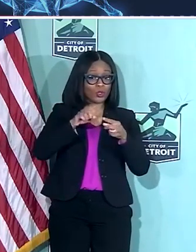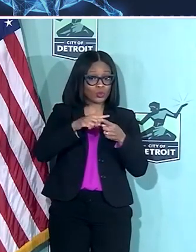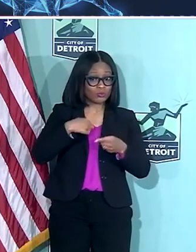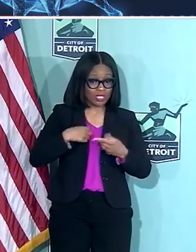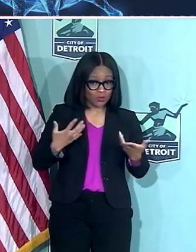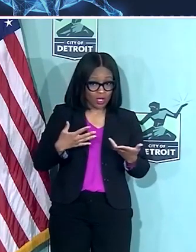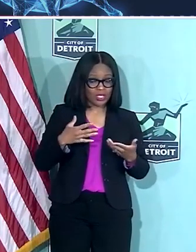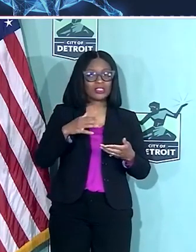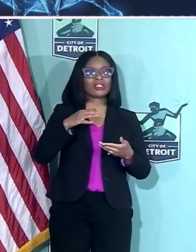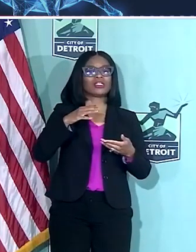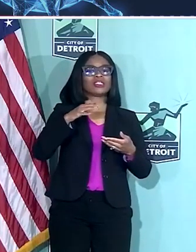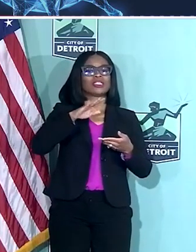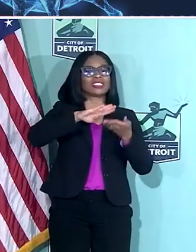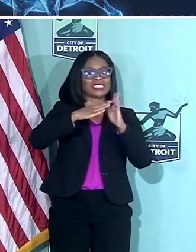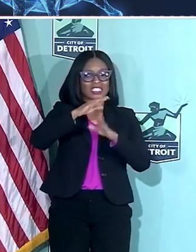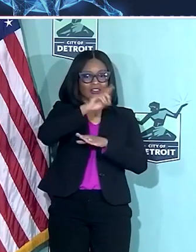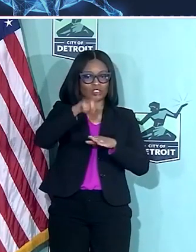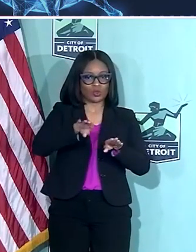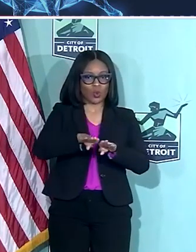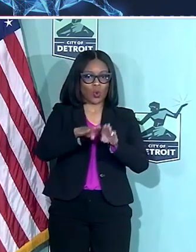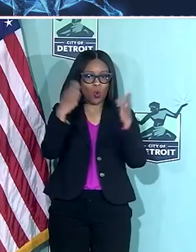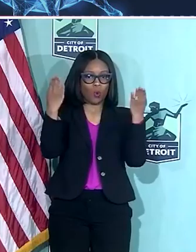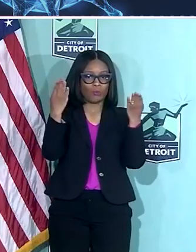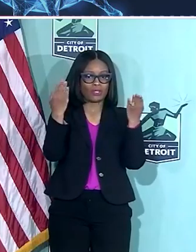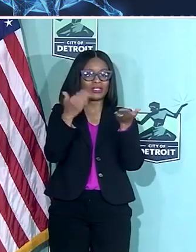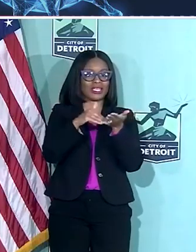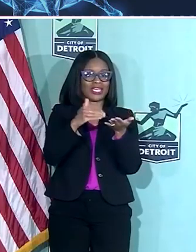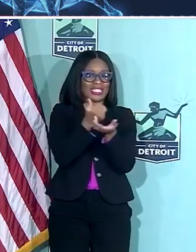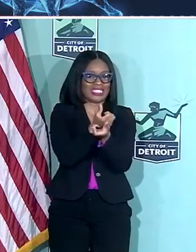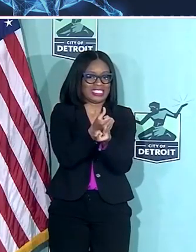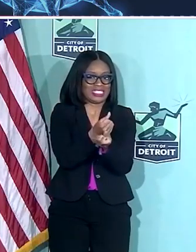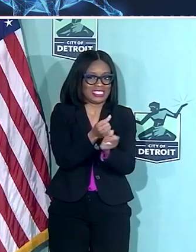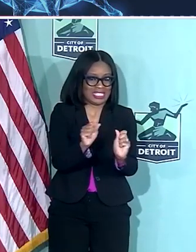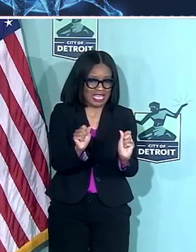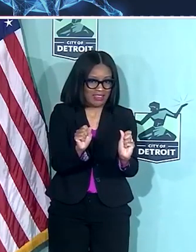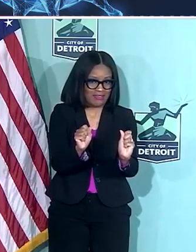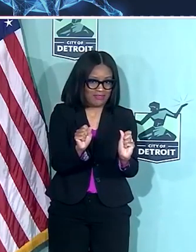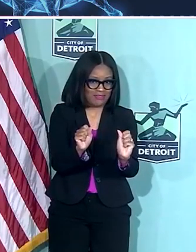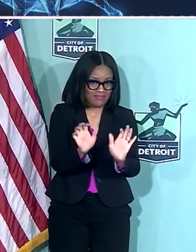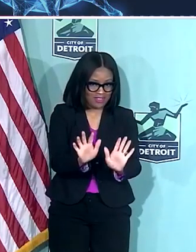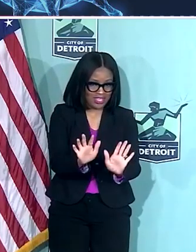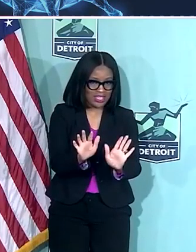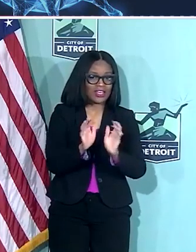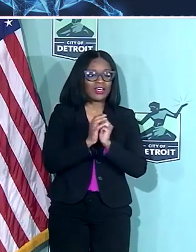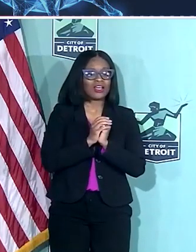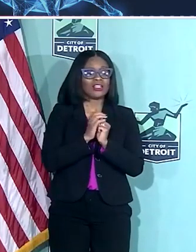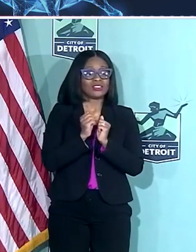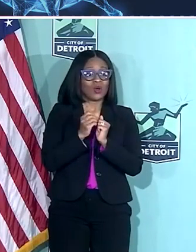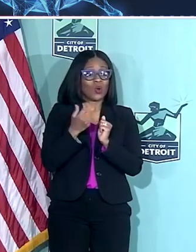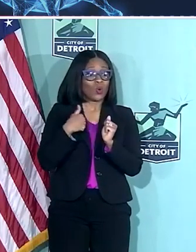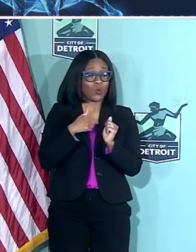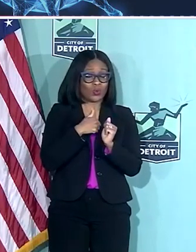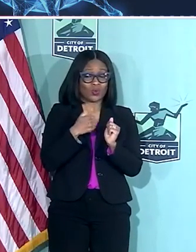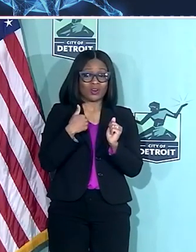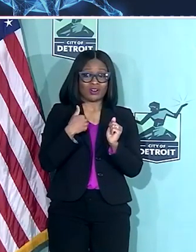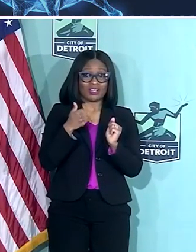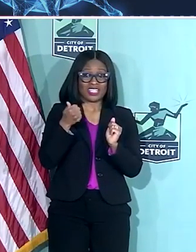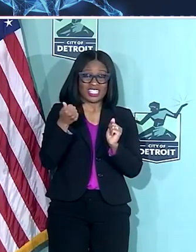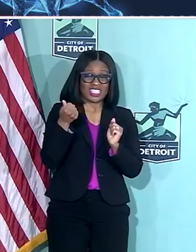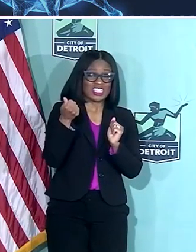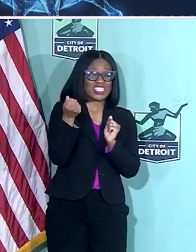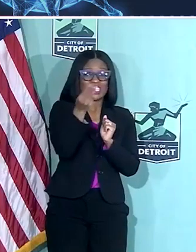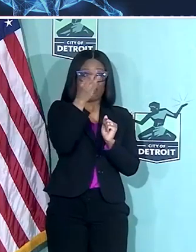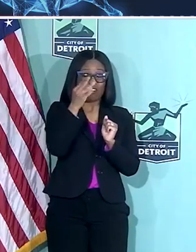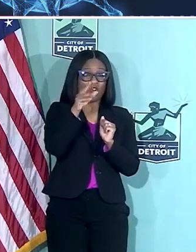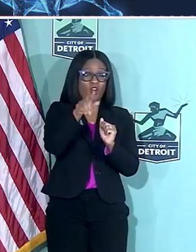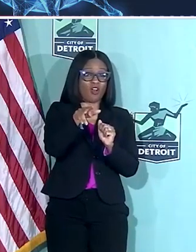a healthy manner. And we have brought back now several hundred city of Detroit